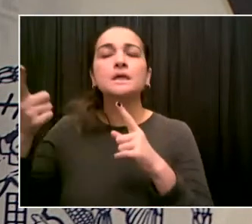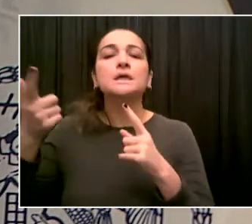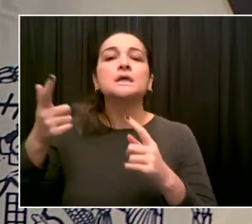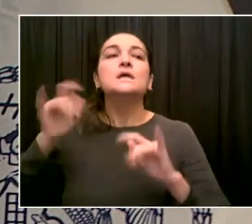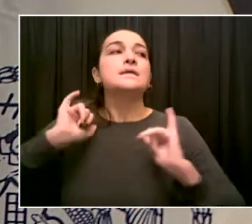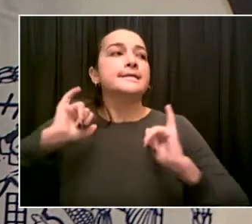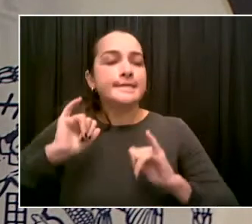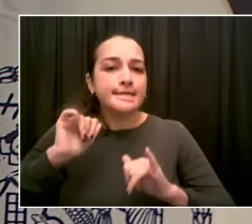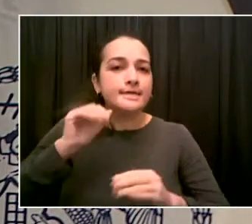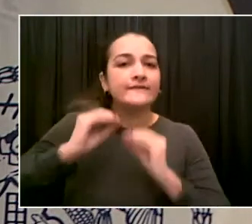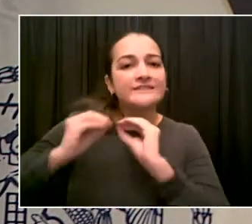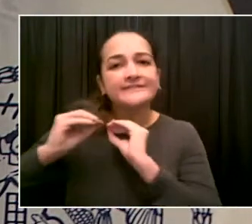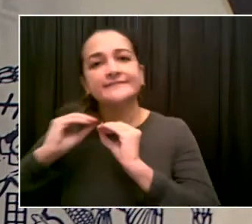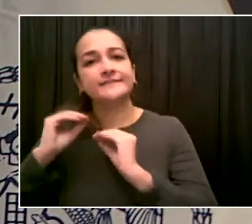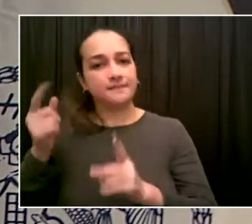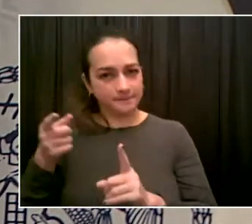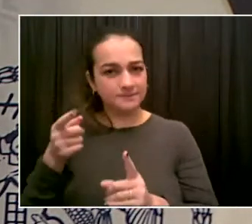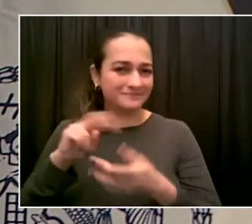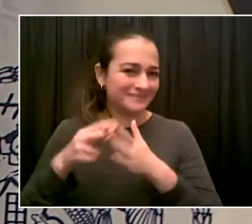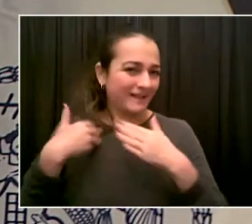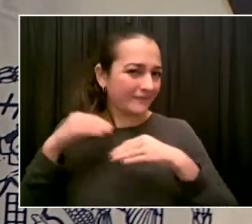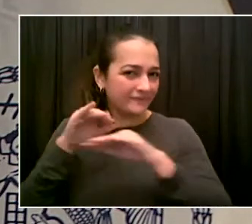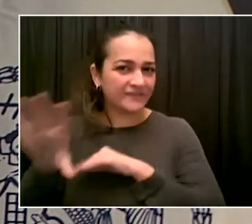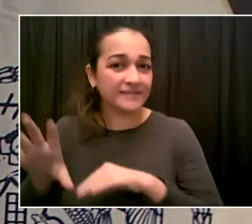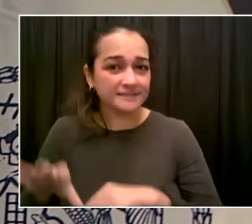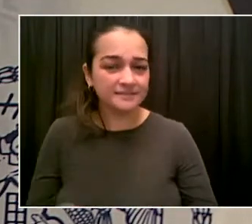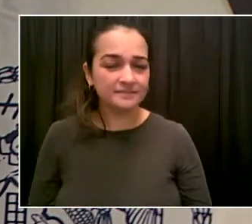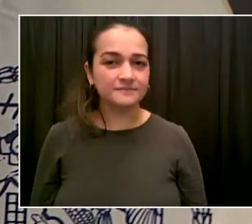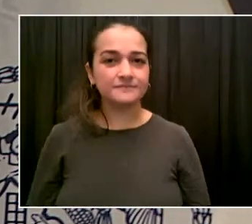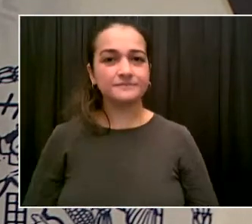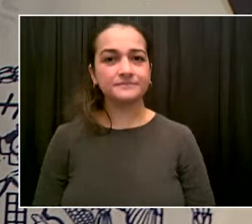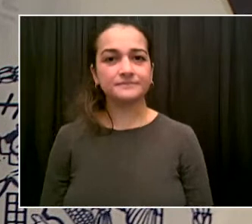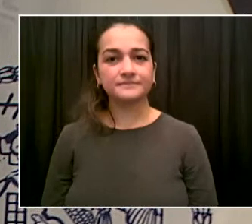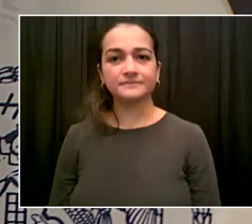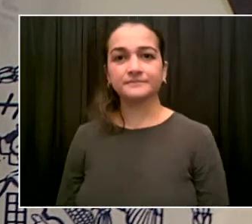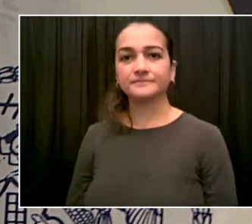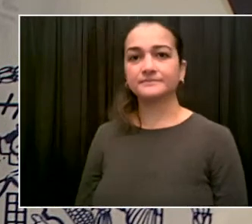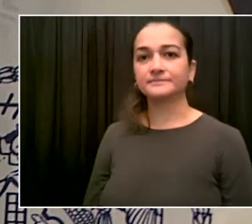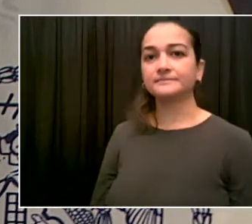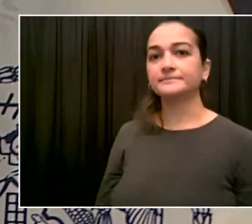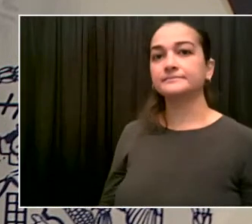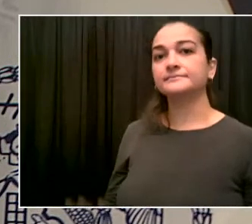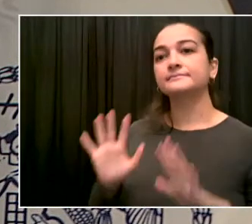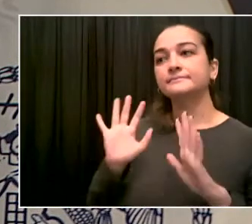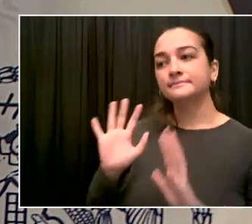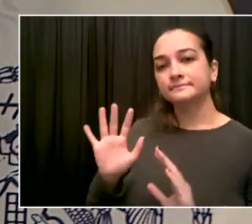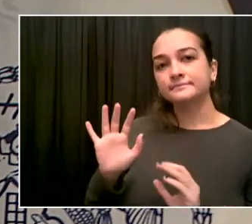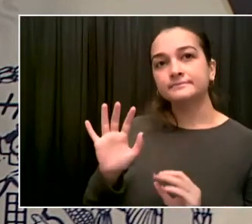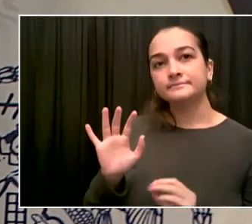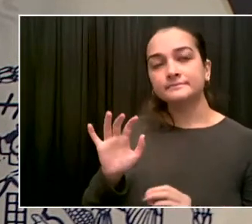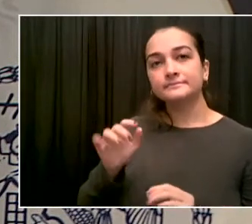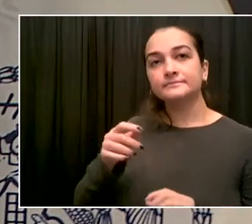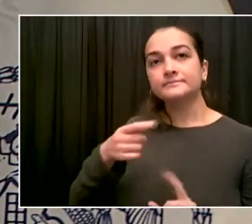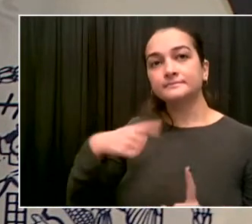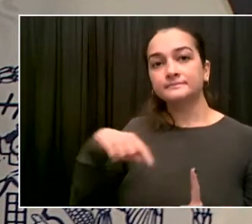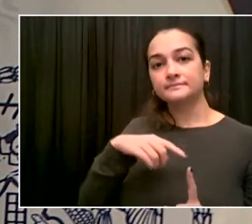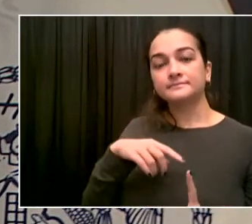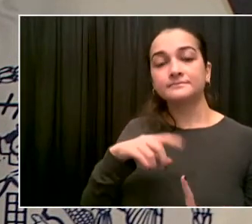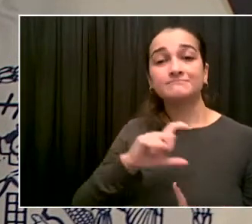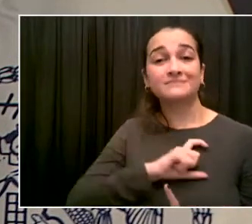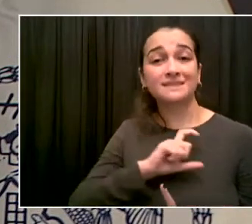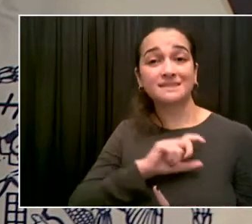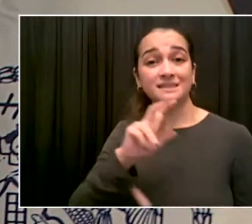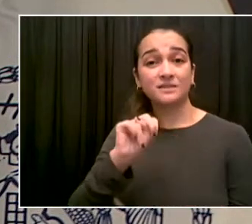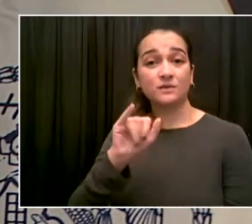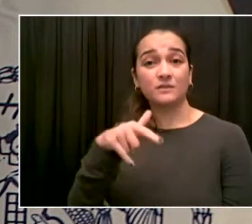NYPD functioning fully, normally. Fire department, in terms of fighting fires and